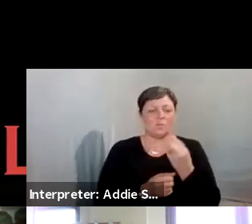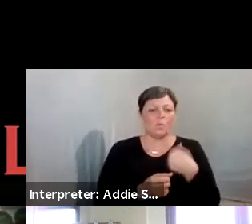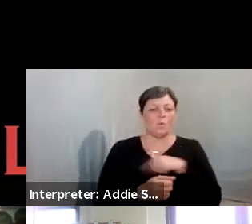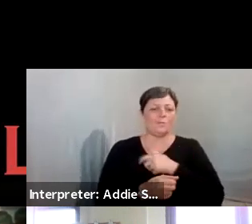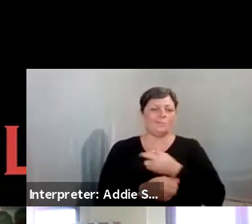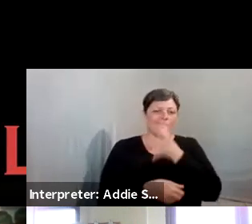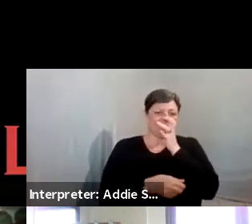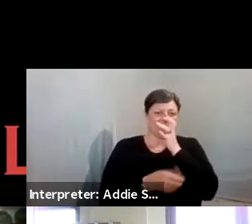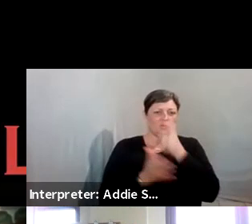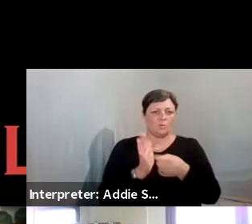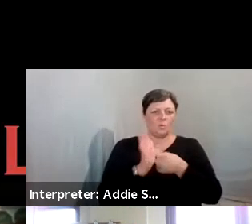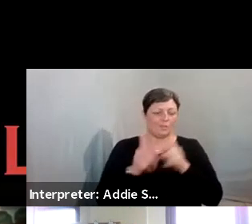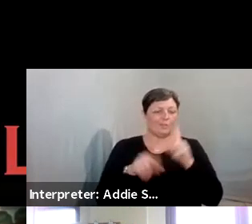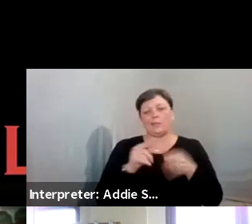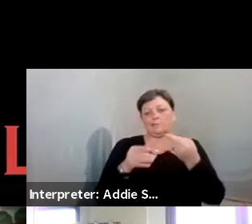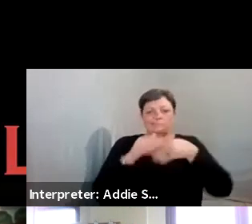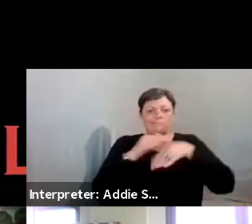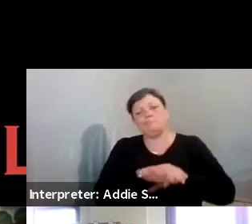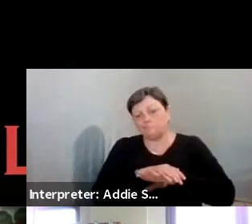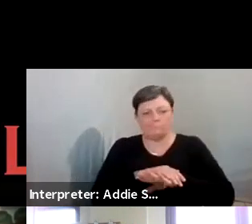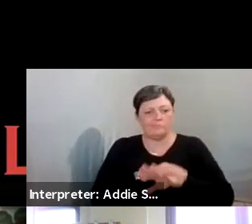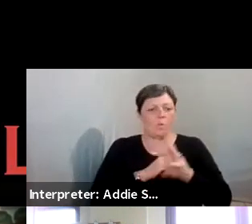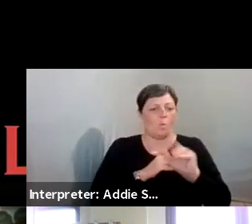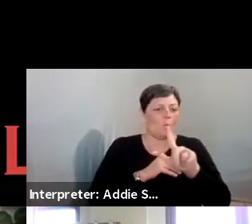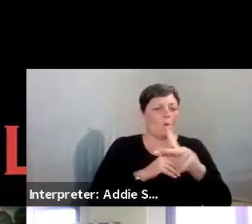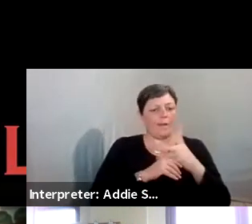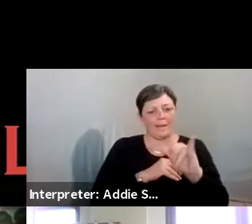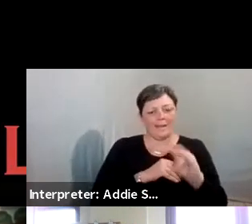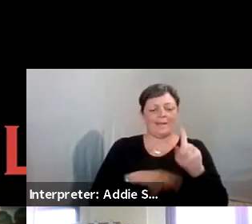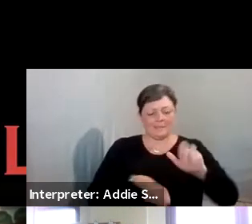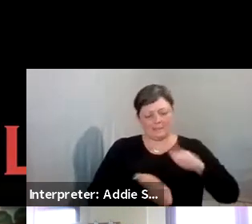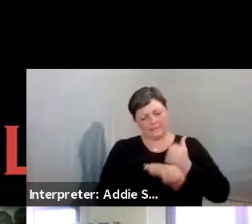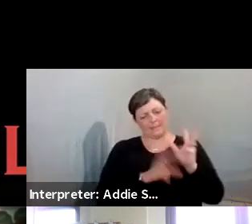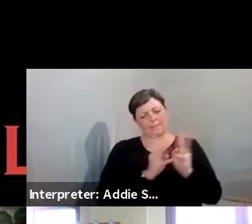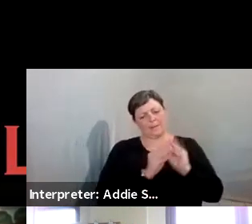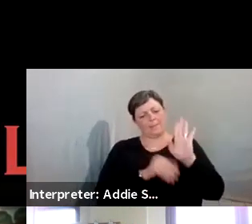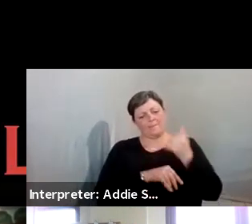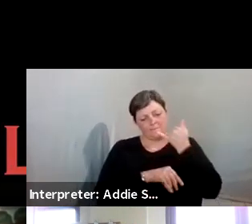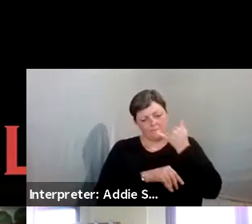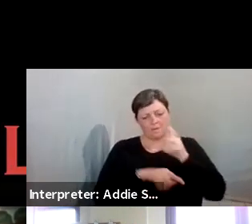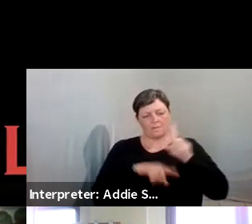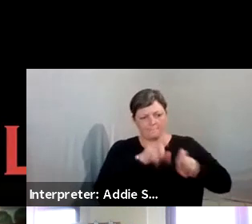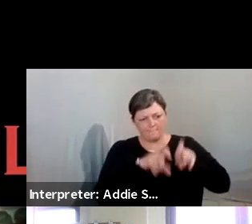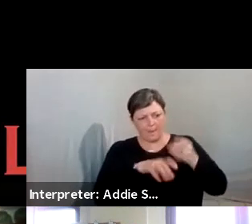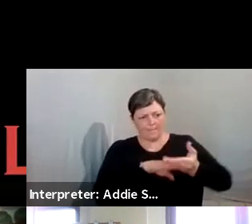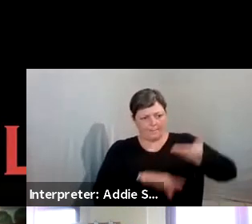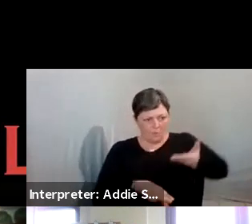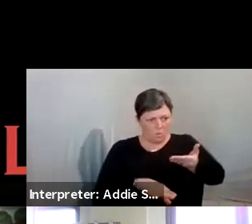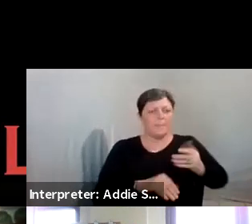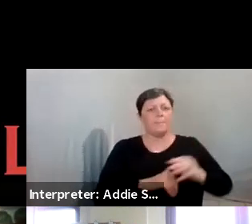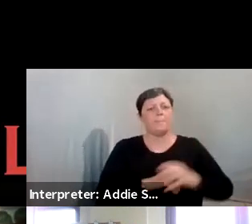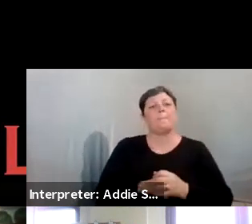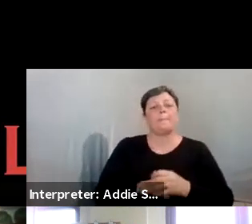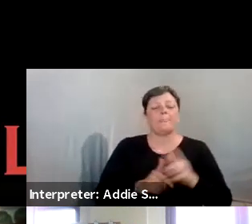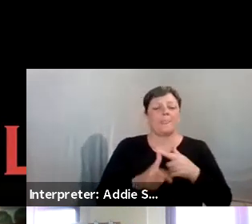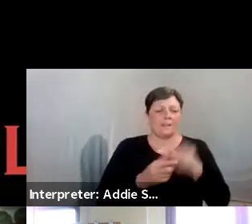It's not walk-in. Our advocates have to set meetings by phone, ask questions beforehand, and we,